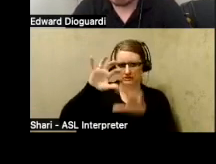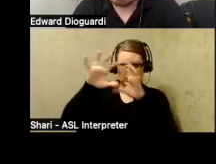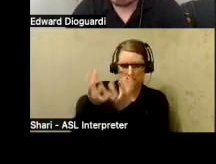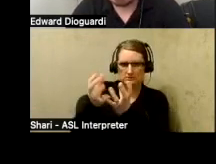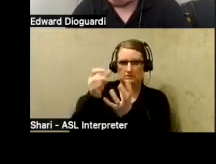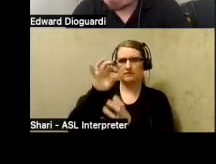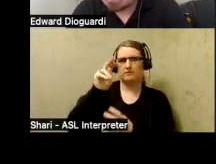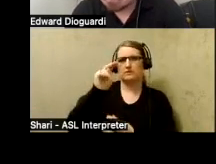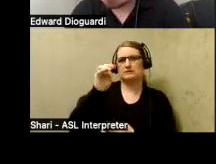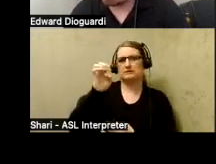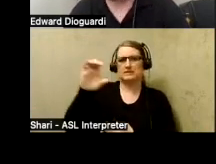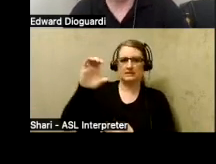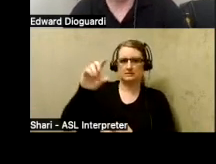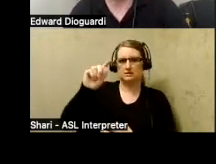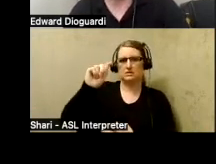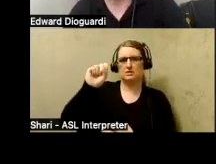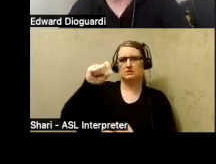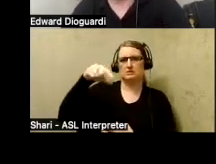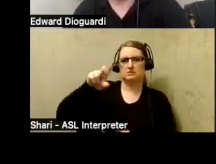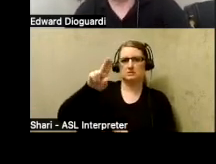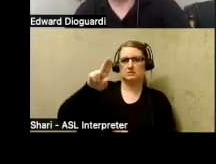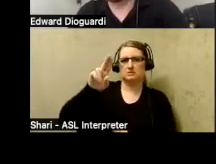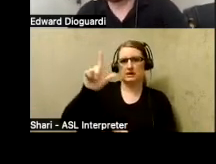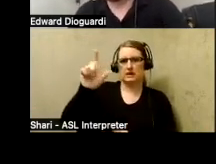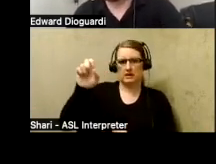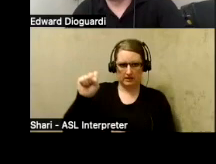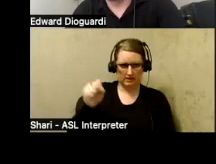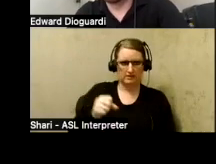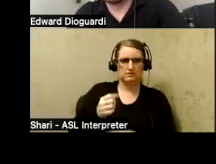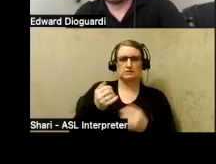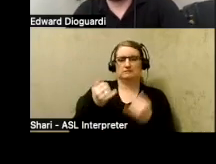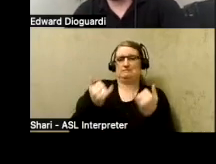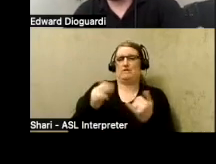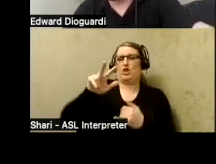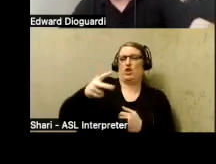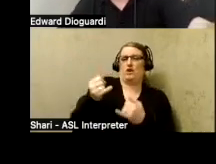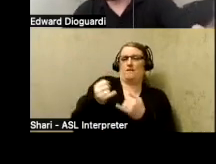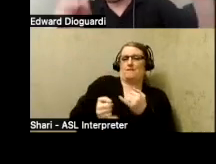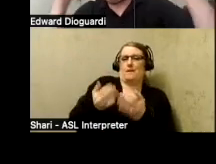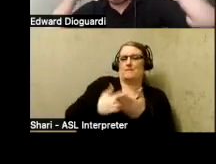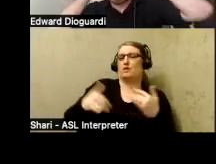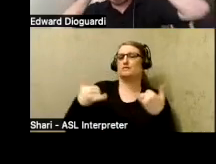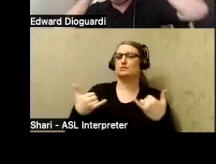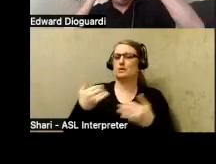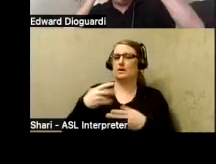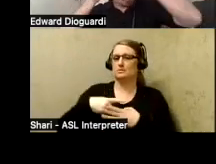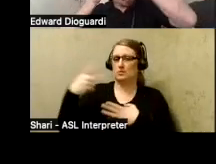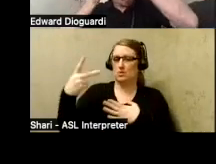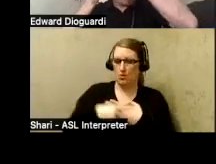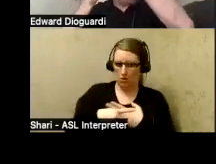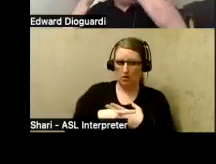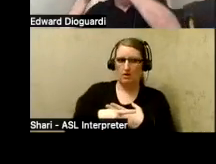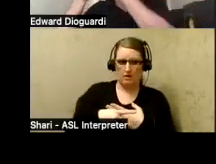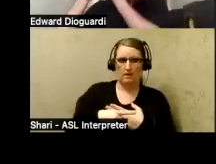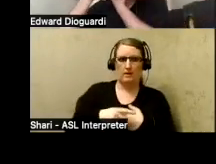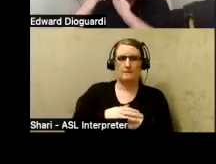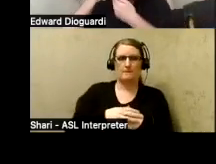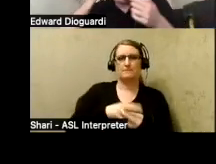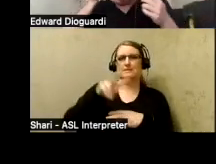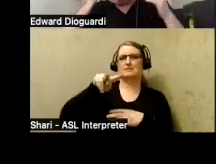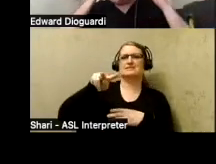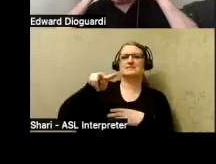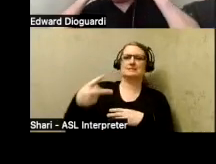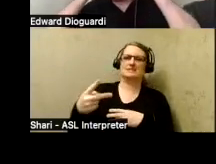We thank you for joining us for the third and final part of today's program in this second panel